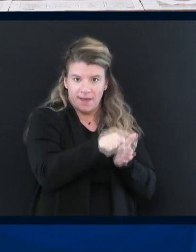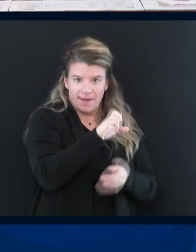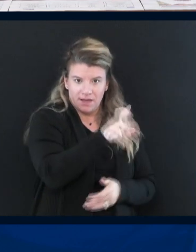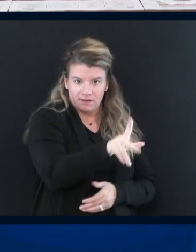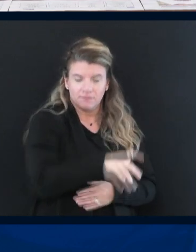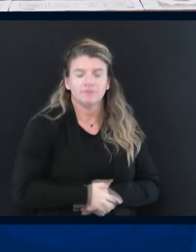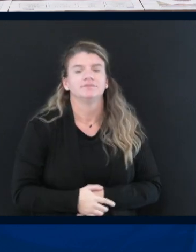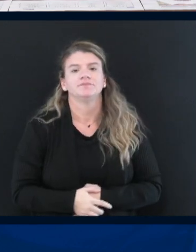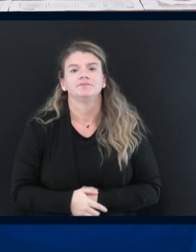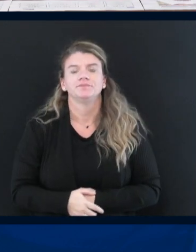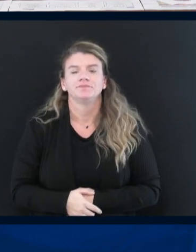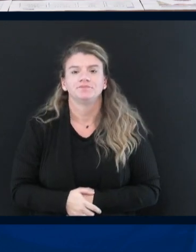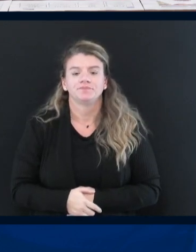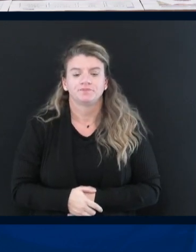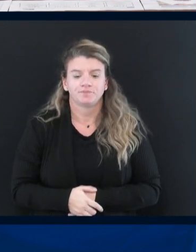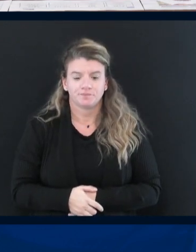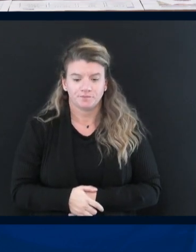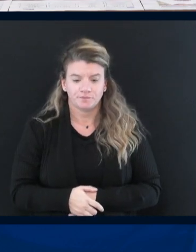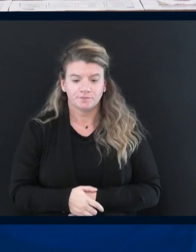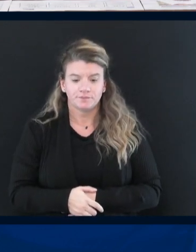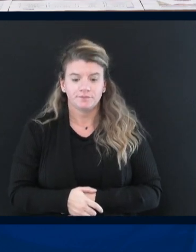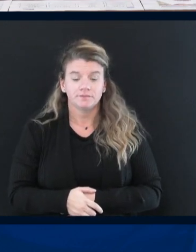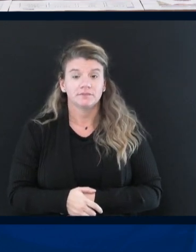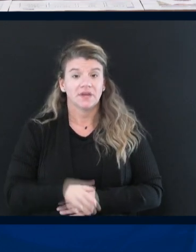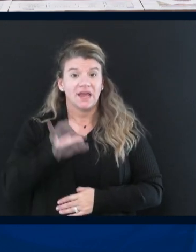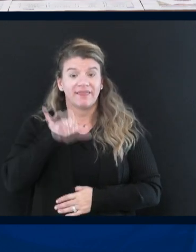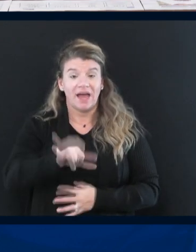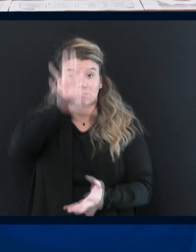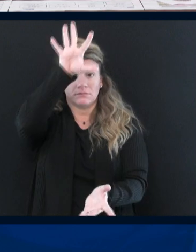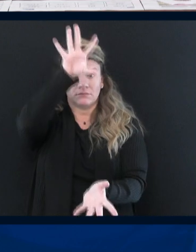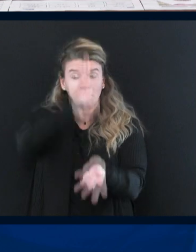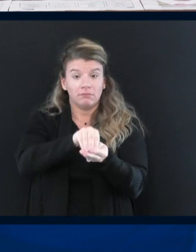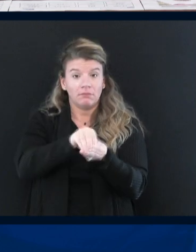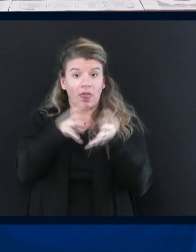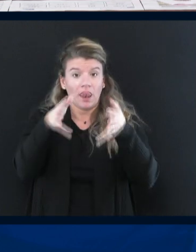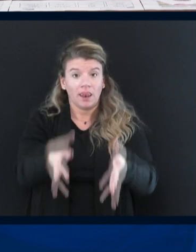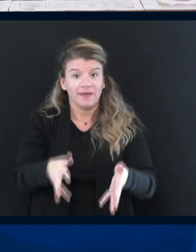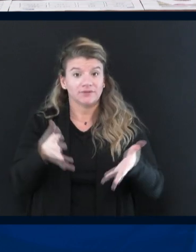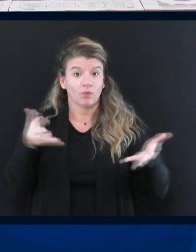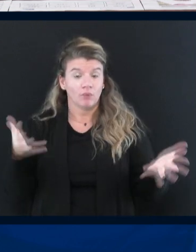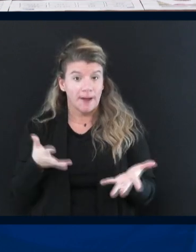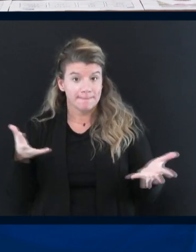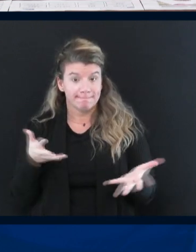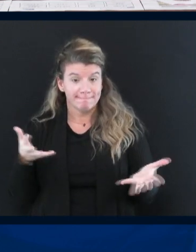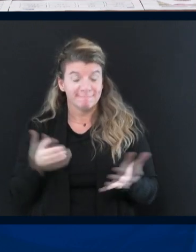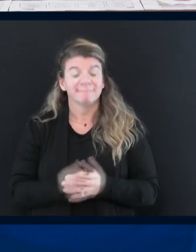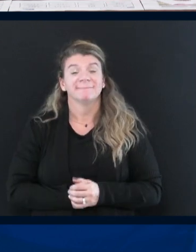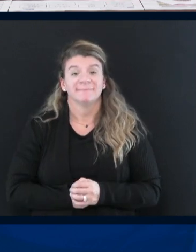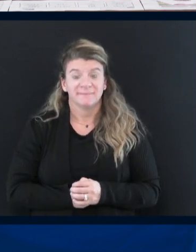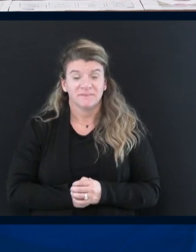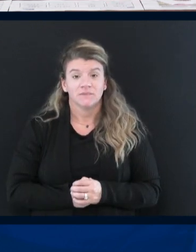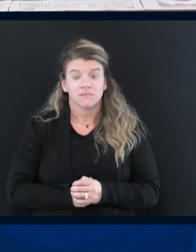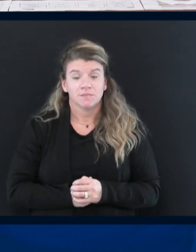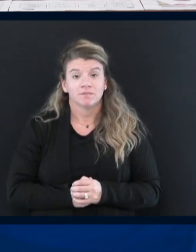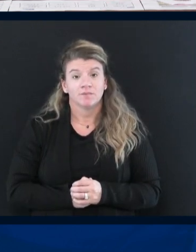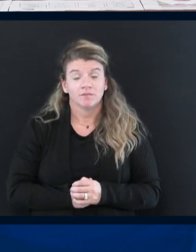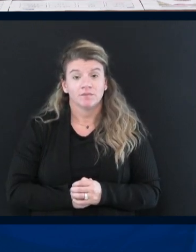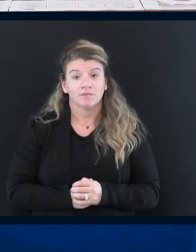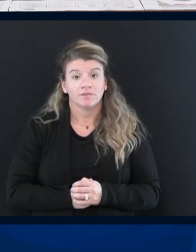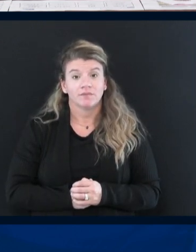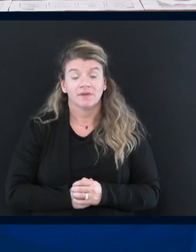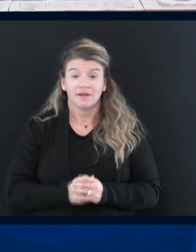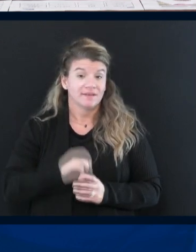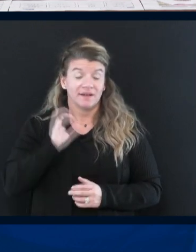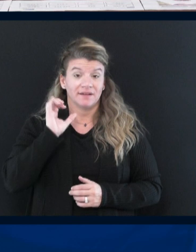Now, where does that leave us? Where does that leave us? West Virginia. Here's the